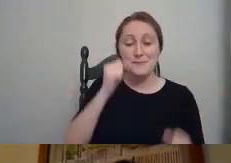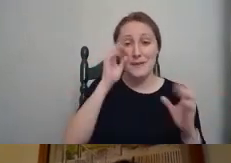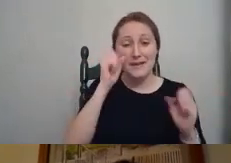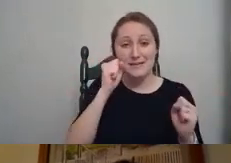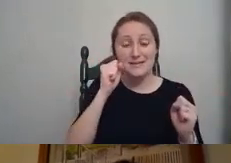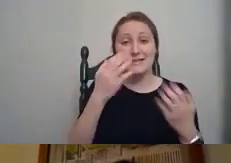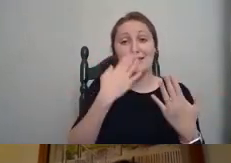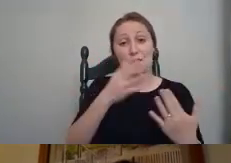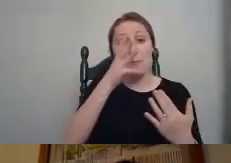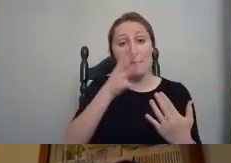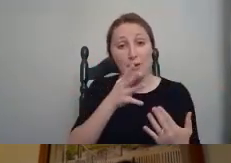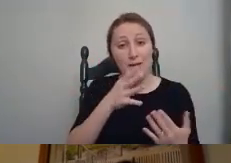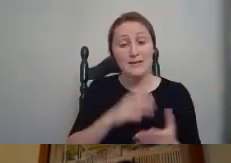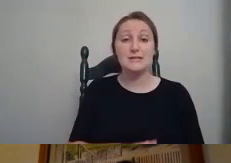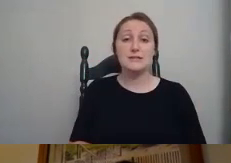you, parents.